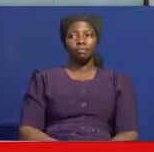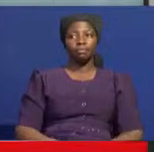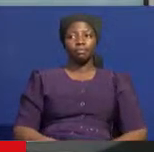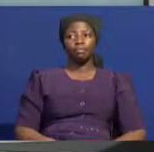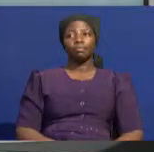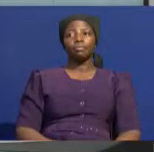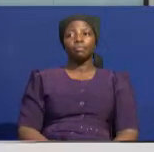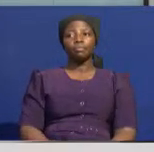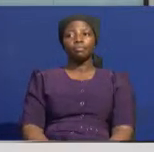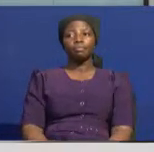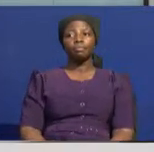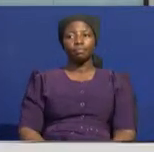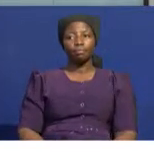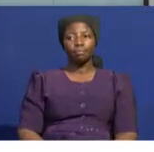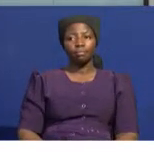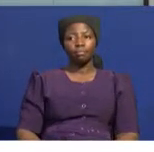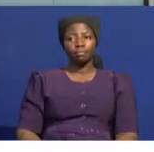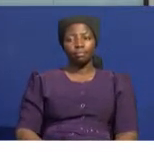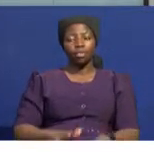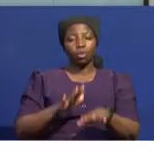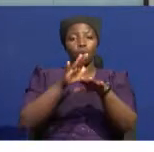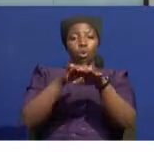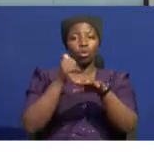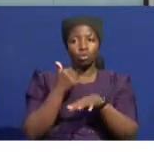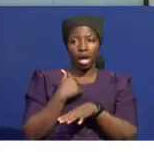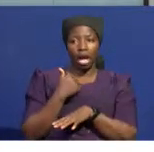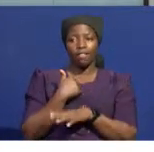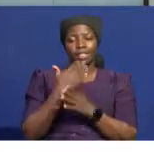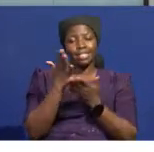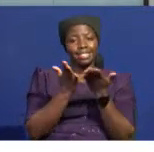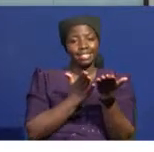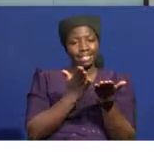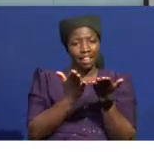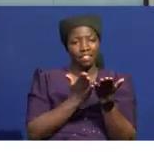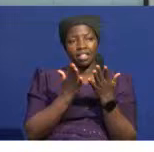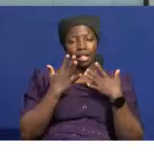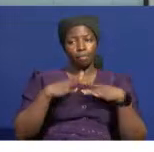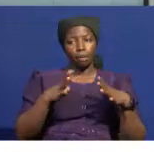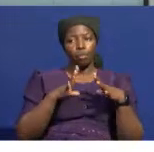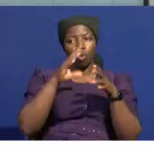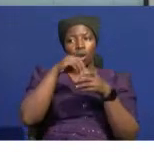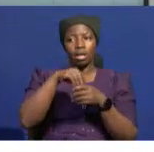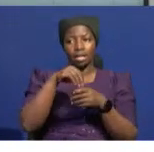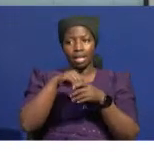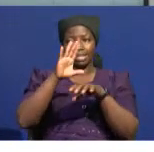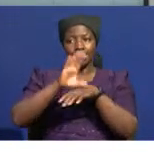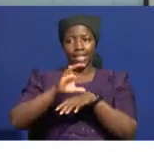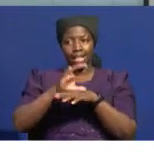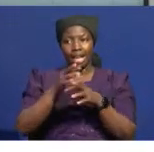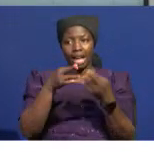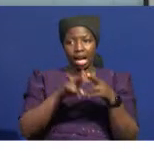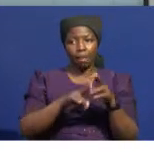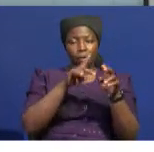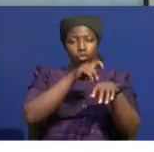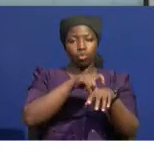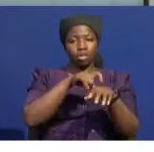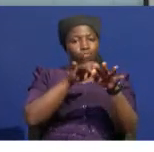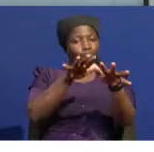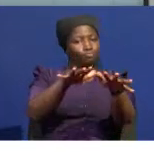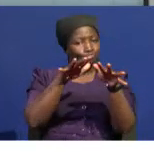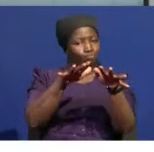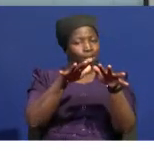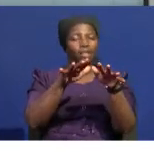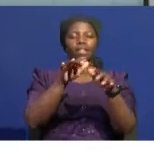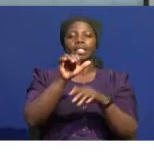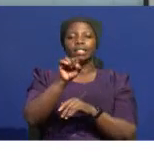Calls to foster servant leadership in the church and government reverberated during the episcopal ordination of Simon